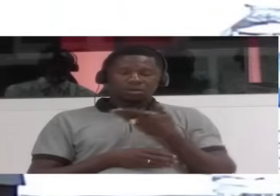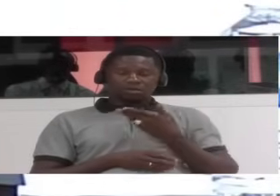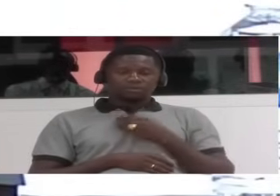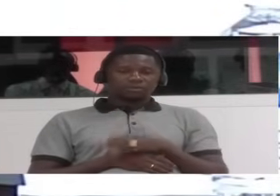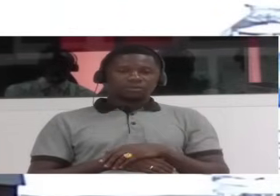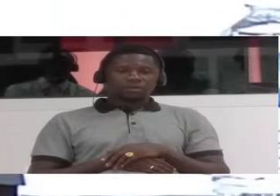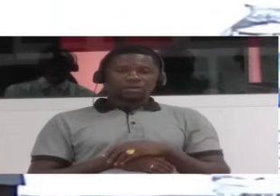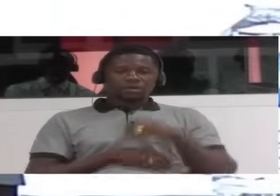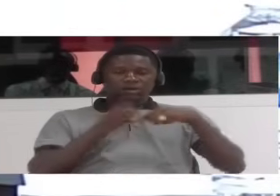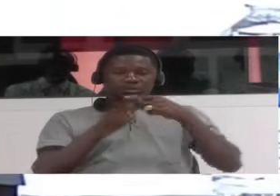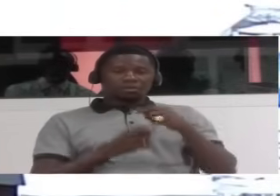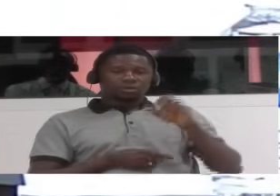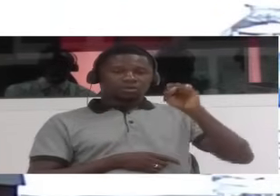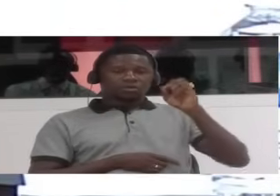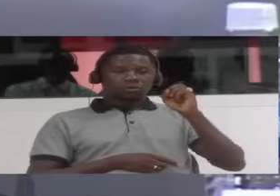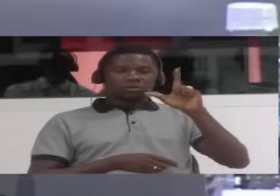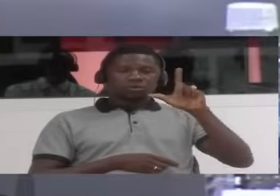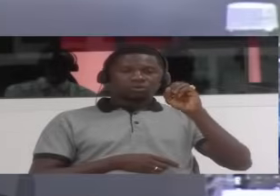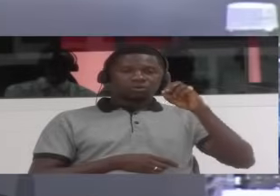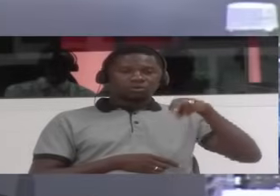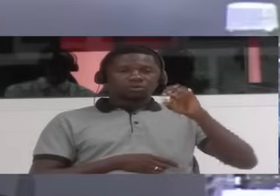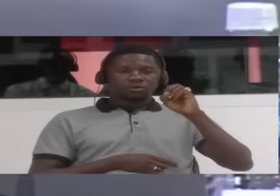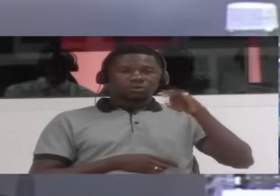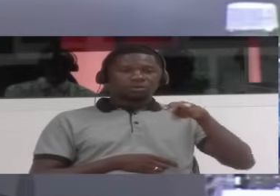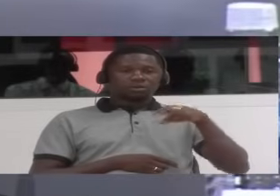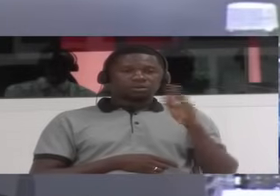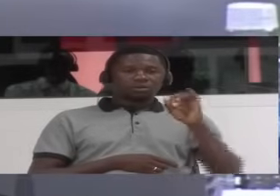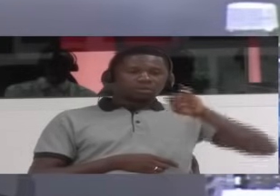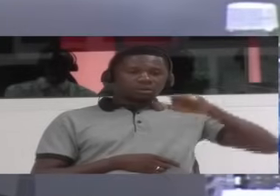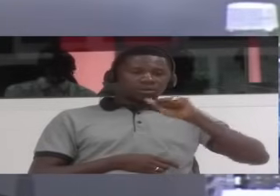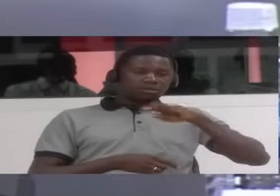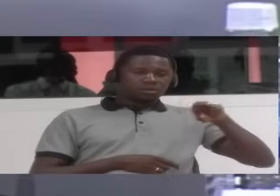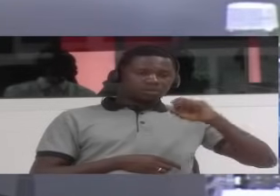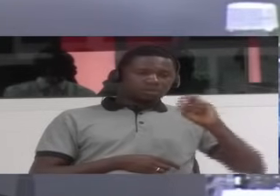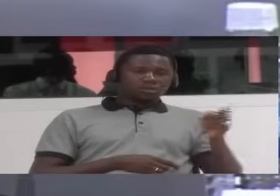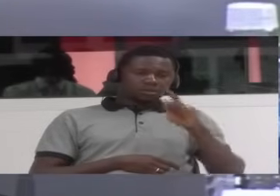Tamba? Solomon Jame? Solomon Jame, he's passed away. And Ibrahim Asila?